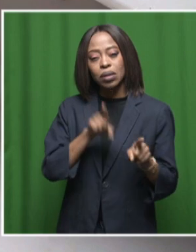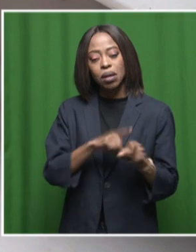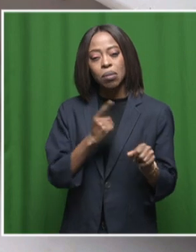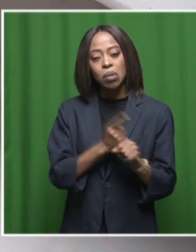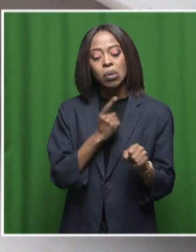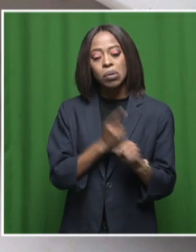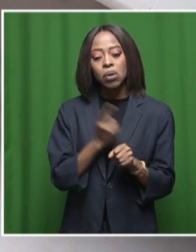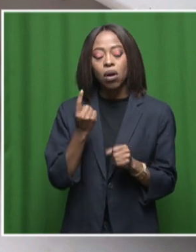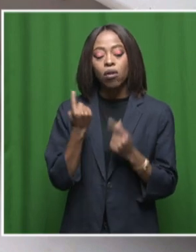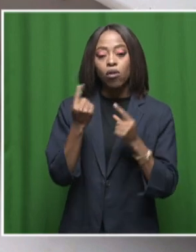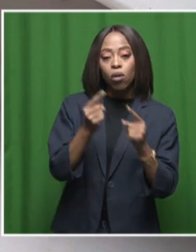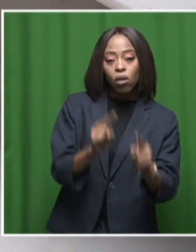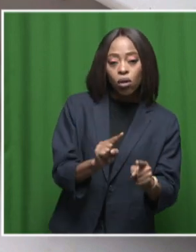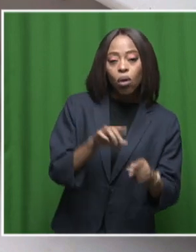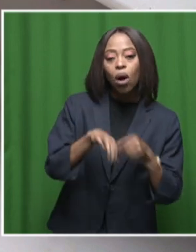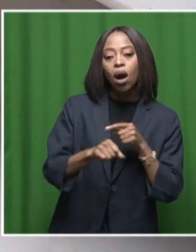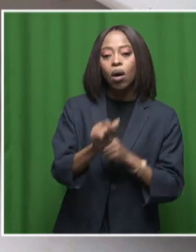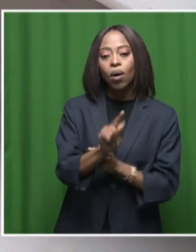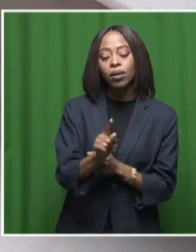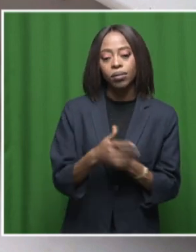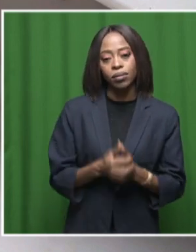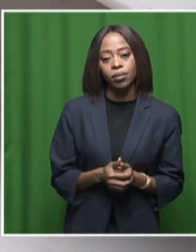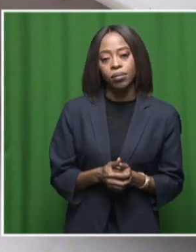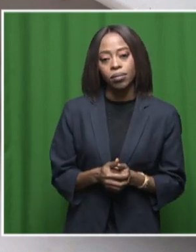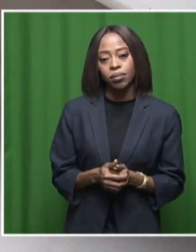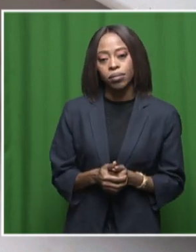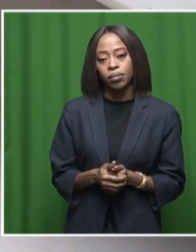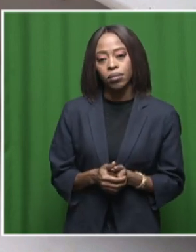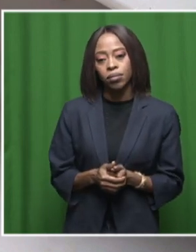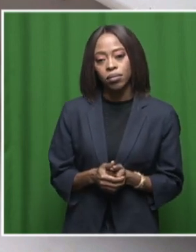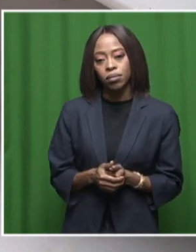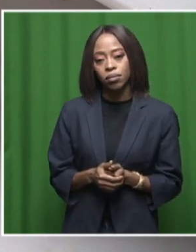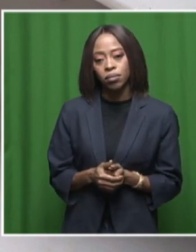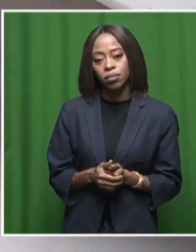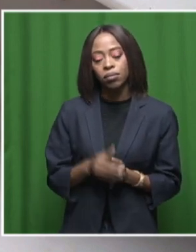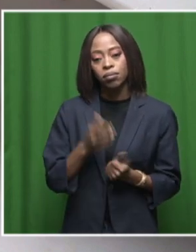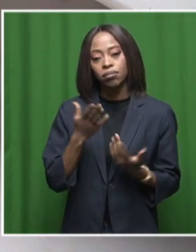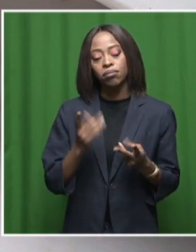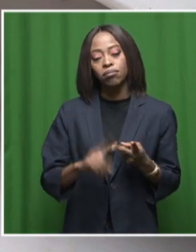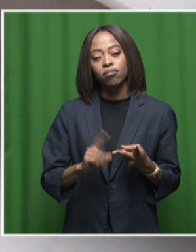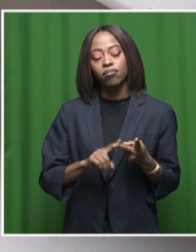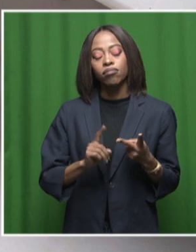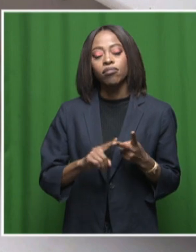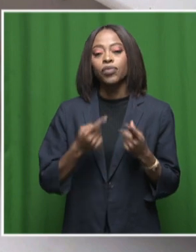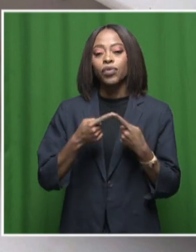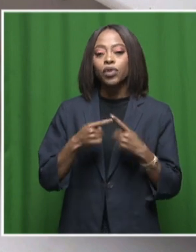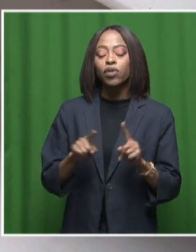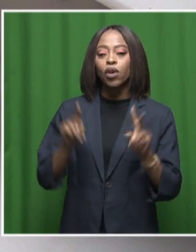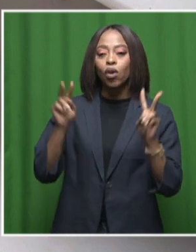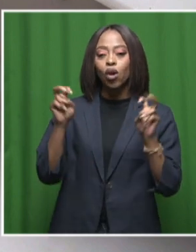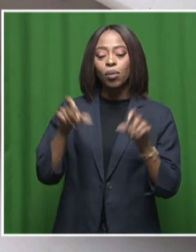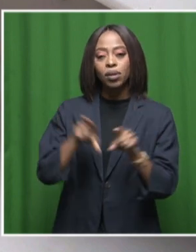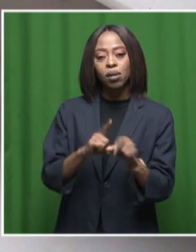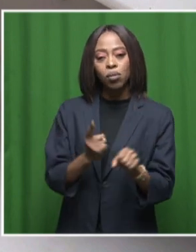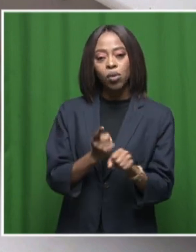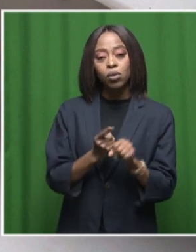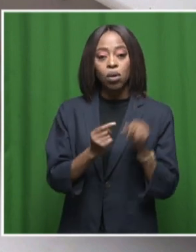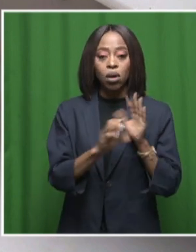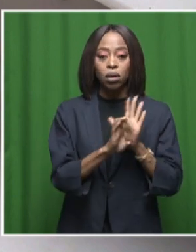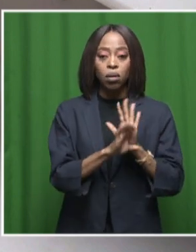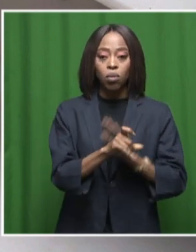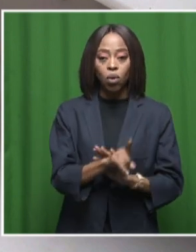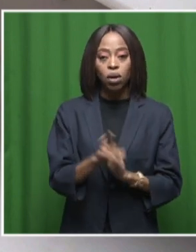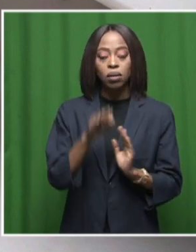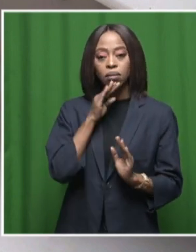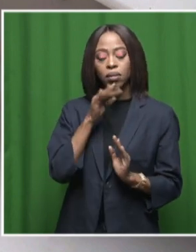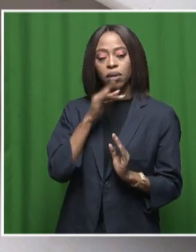going to find when we get there. Talk to us about the different concept as well. For instance,